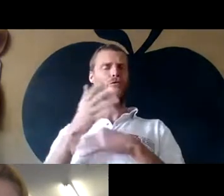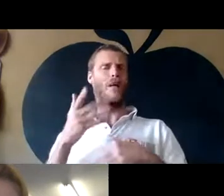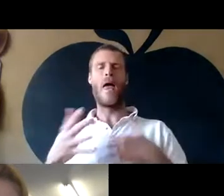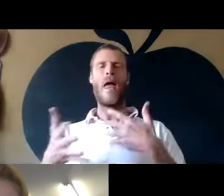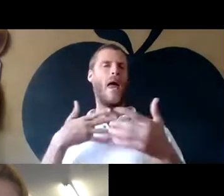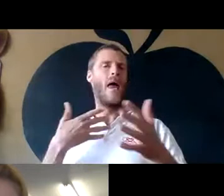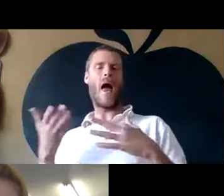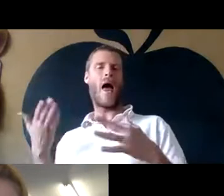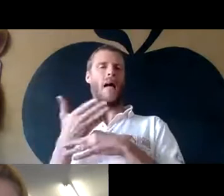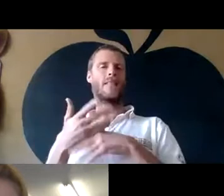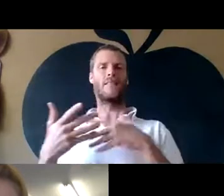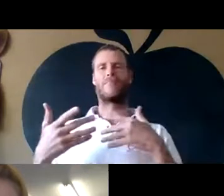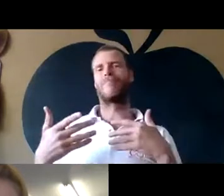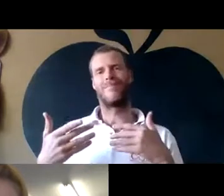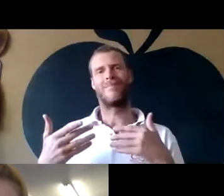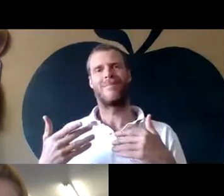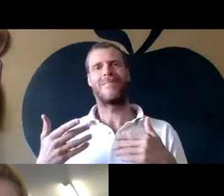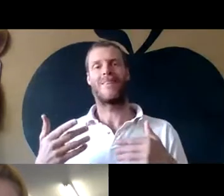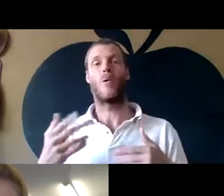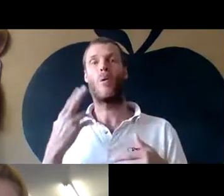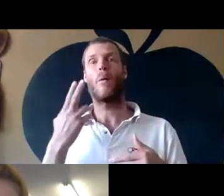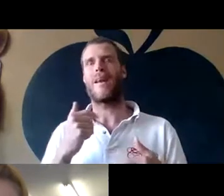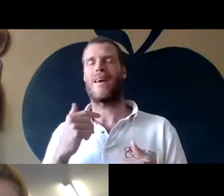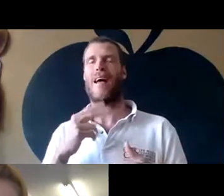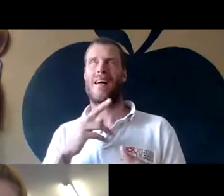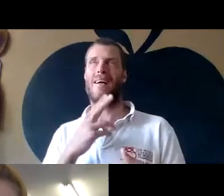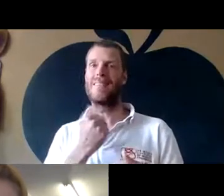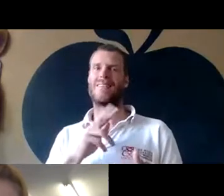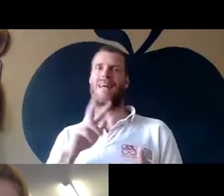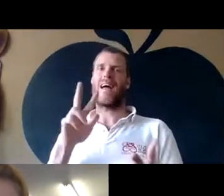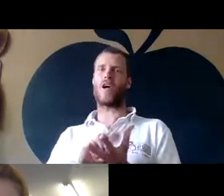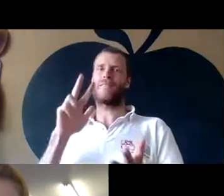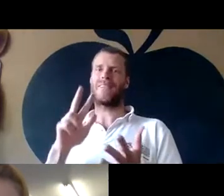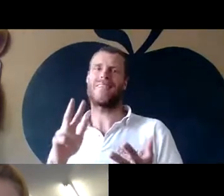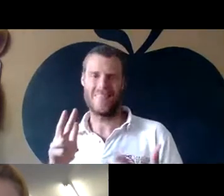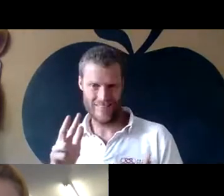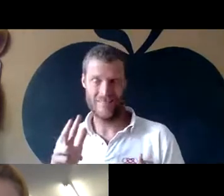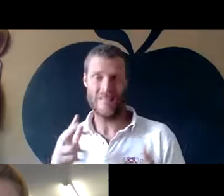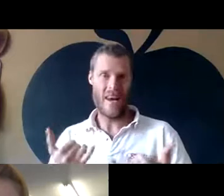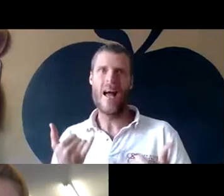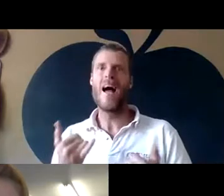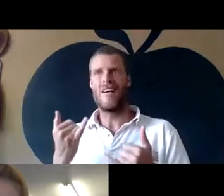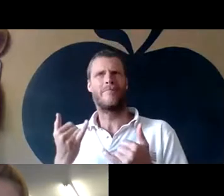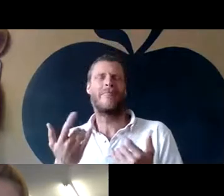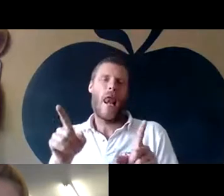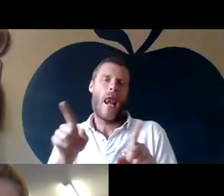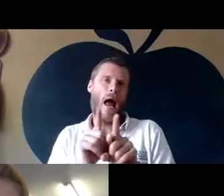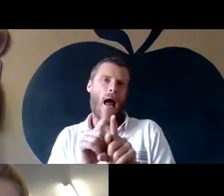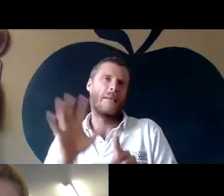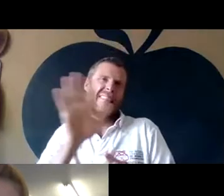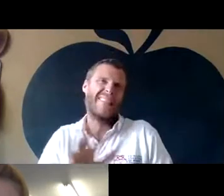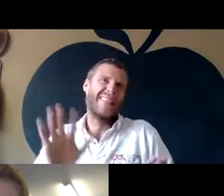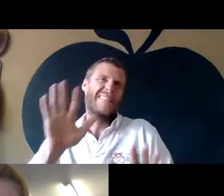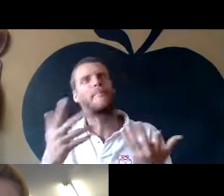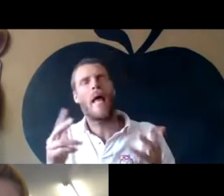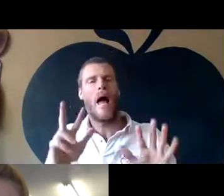You know, the deaf community will have then more confidence to access the workplace if it's official. We have to get it